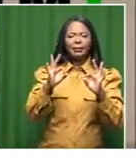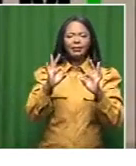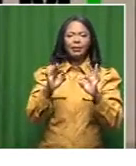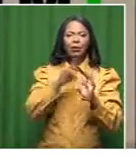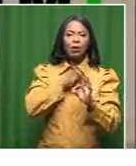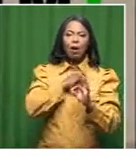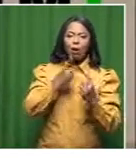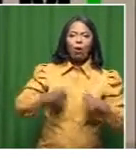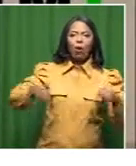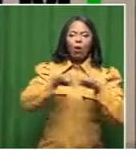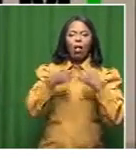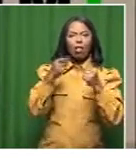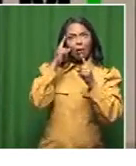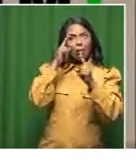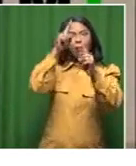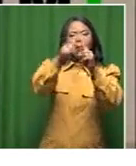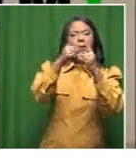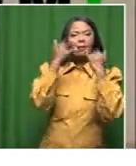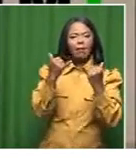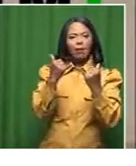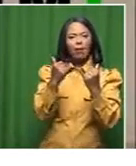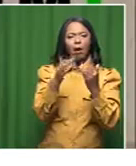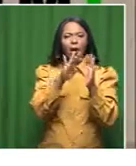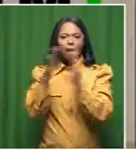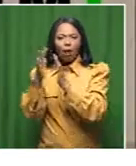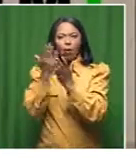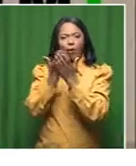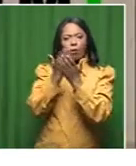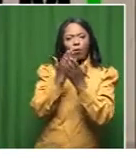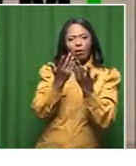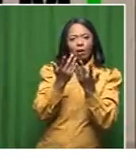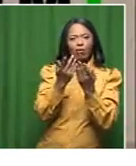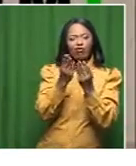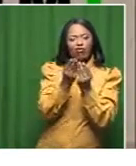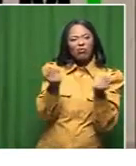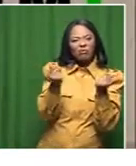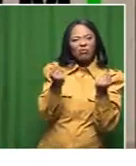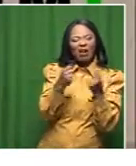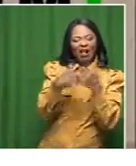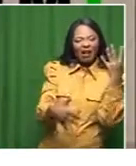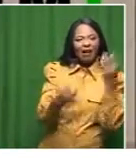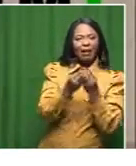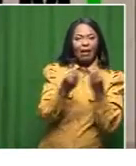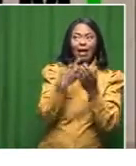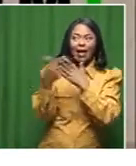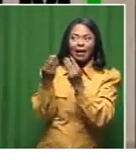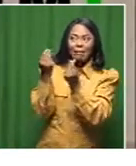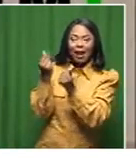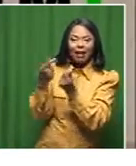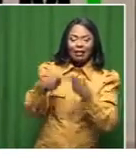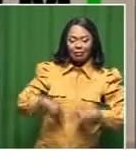our aspirations really will just simply evaporate. So my view is that any money right now that is spent